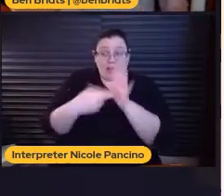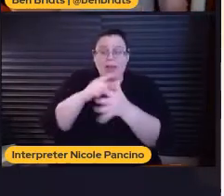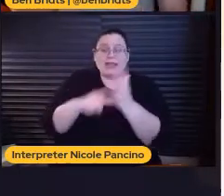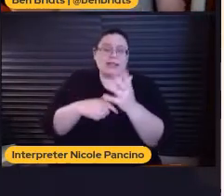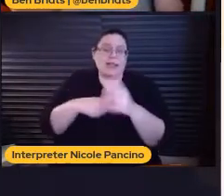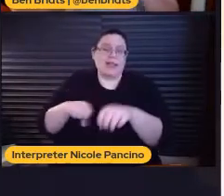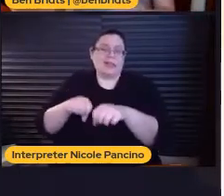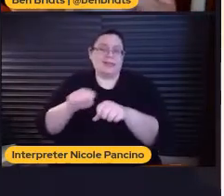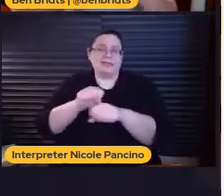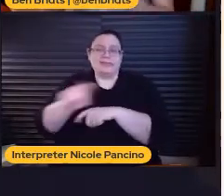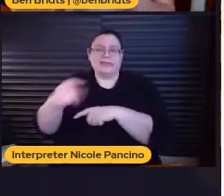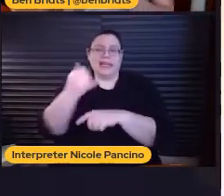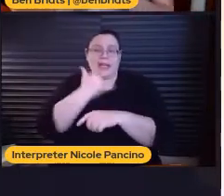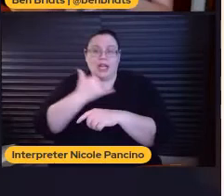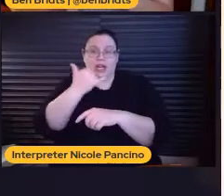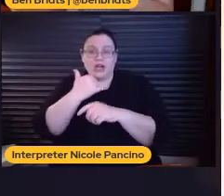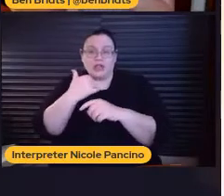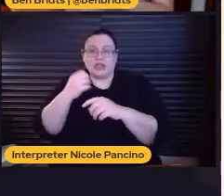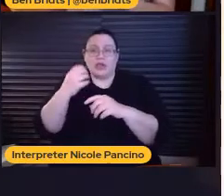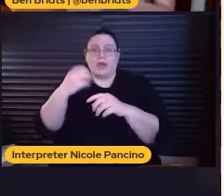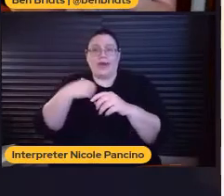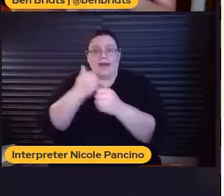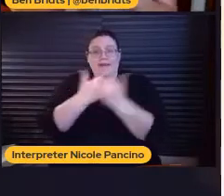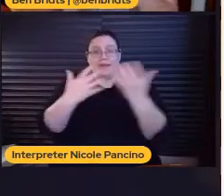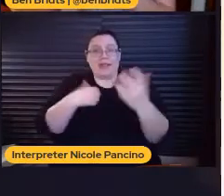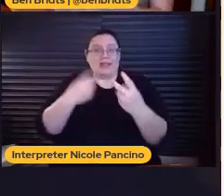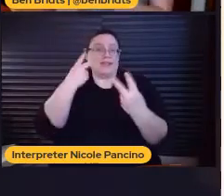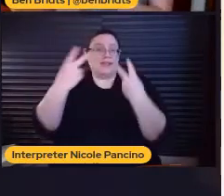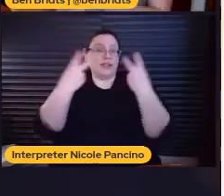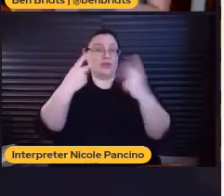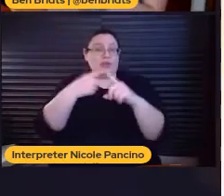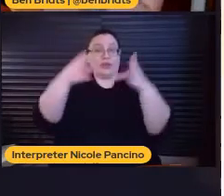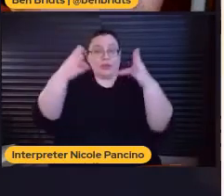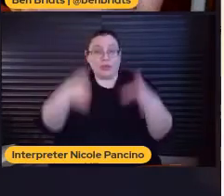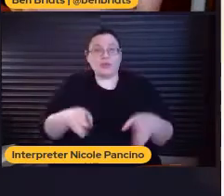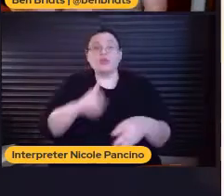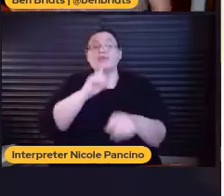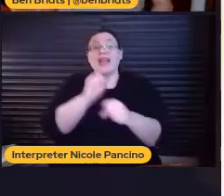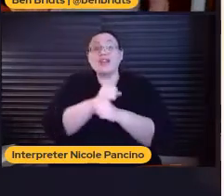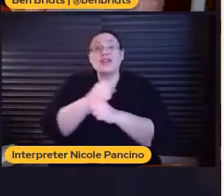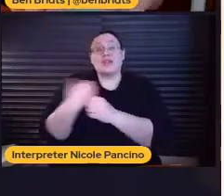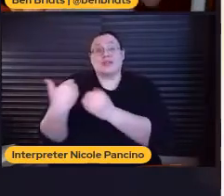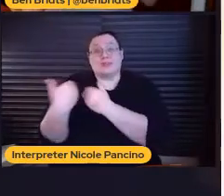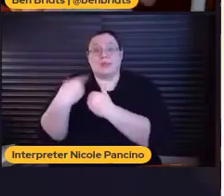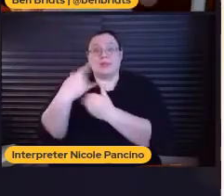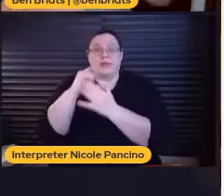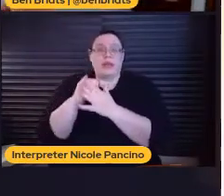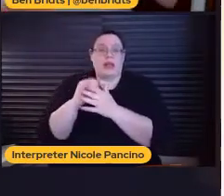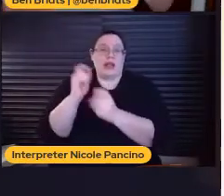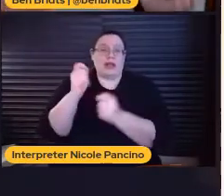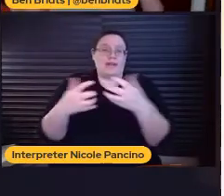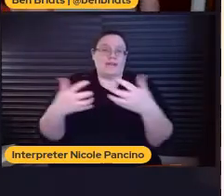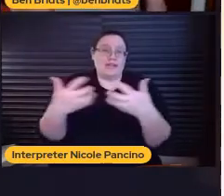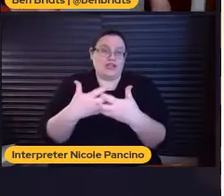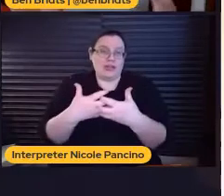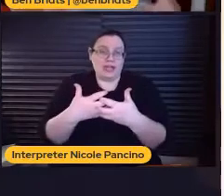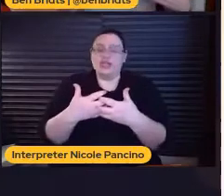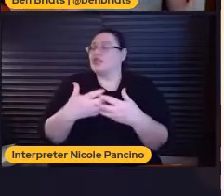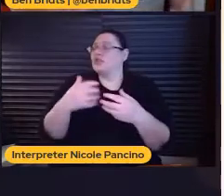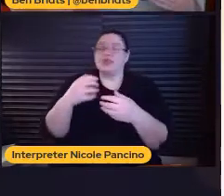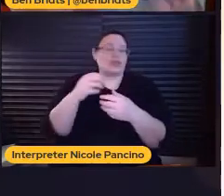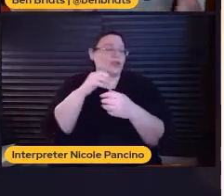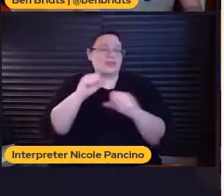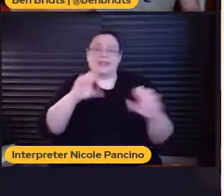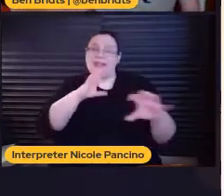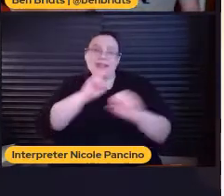cases, you keep that configuration visible to the person that's actually responsible for that configuration. So you're not doing anything magic, and